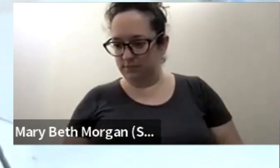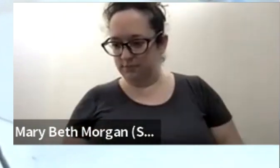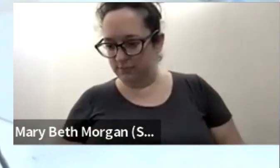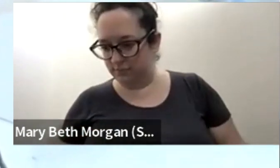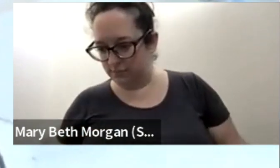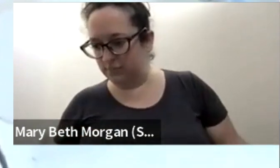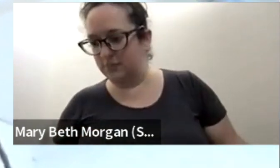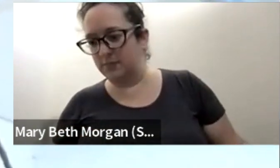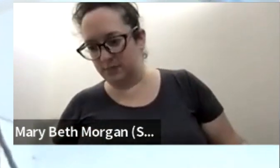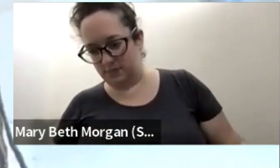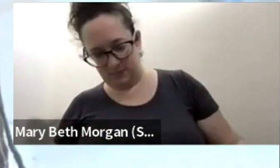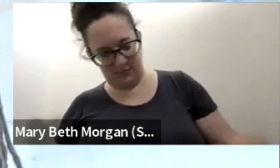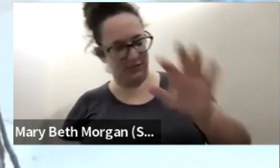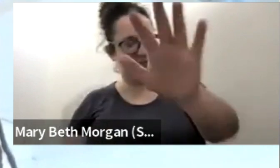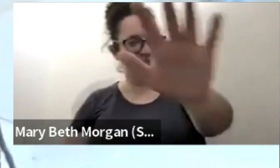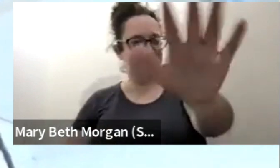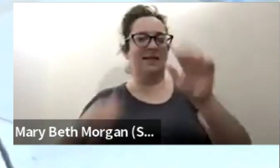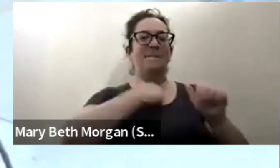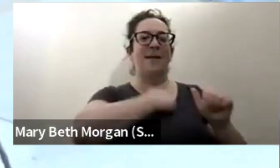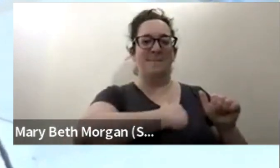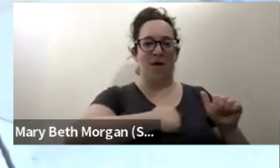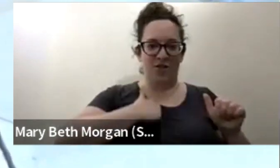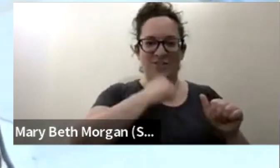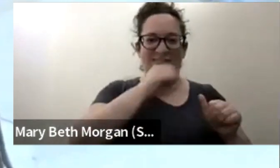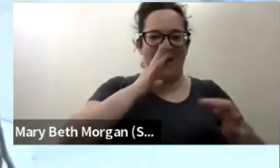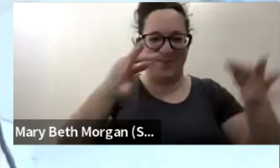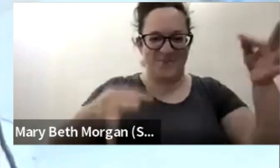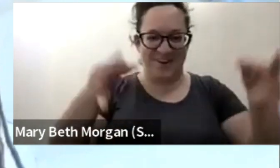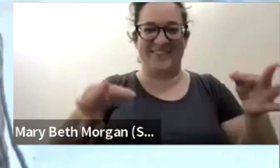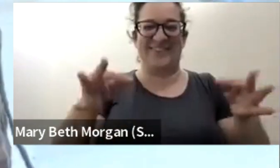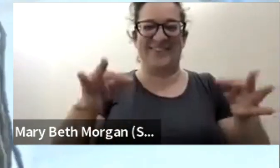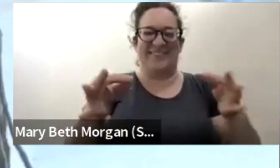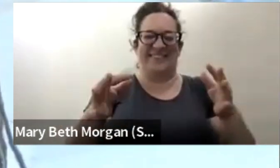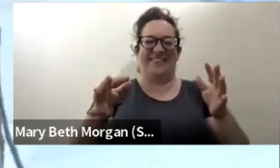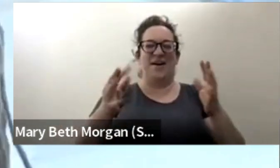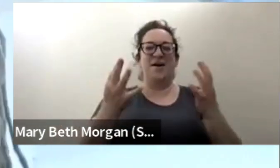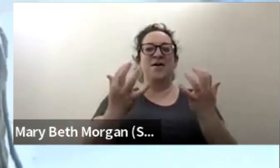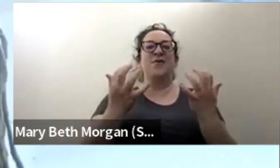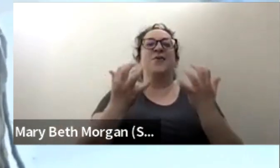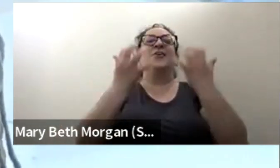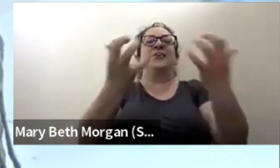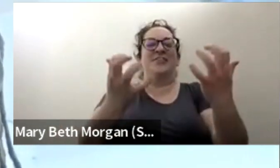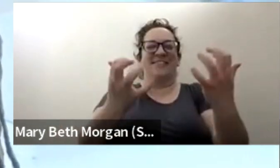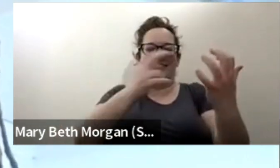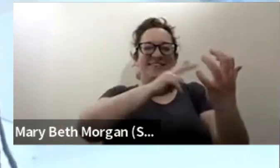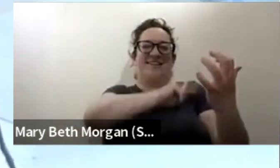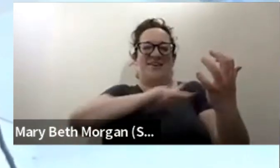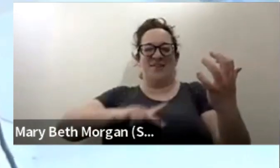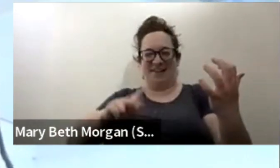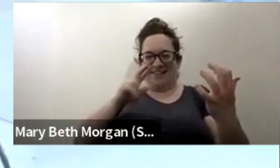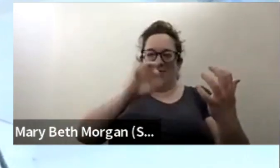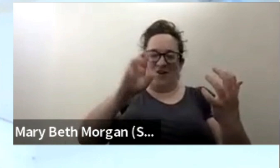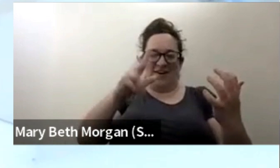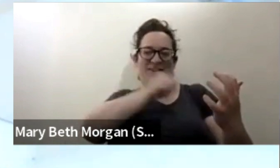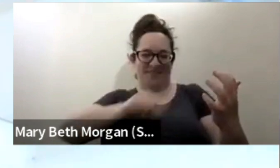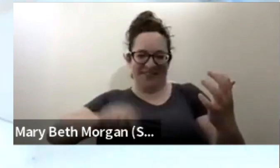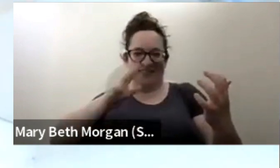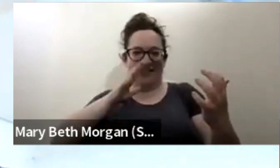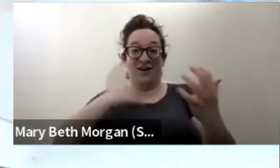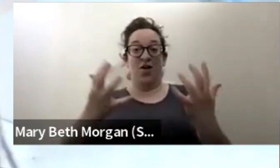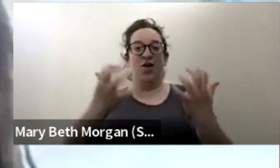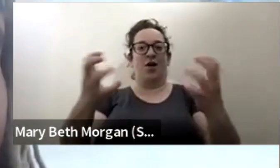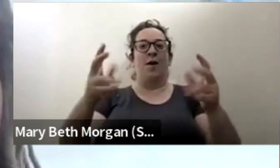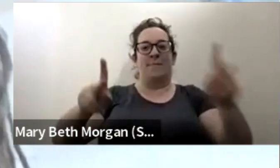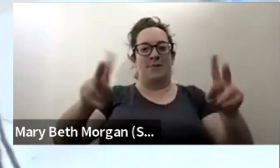crush on her boss, who is in love. He's the kind of duke of the local duke, and Orsino is in